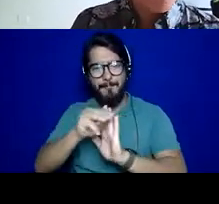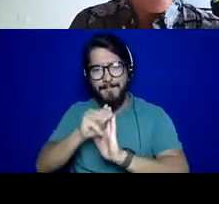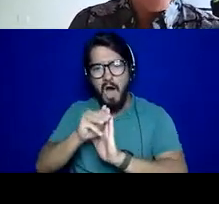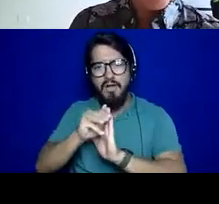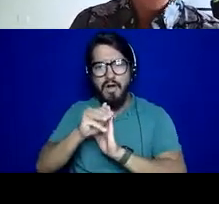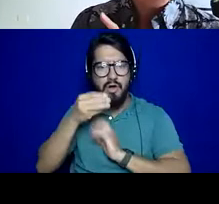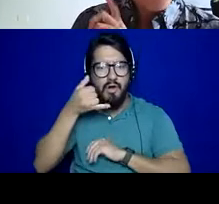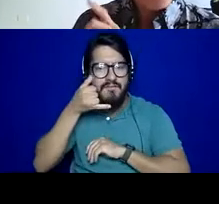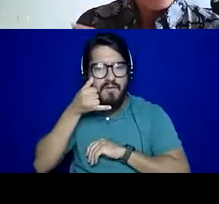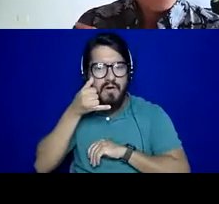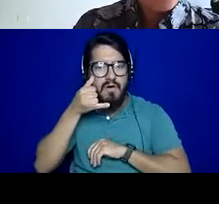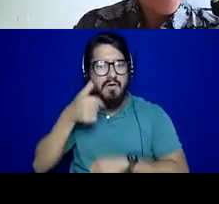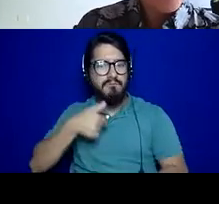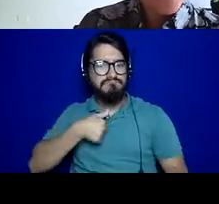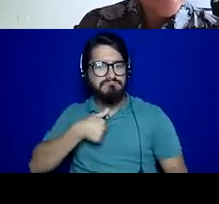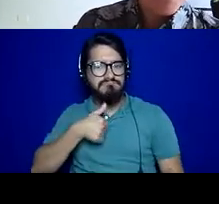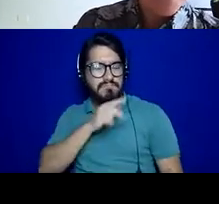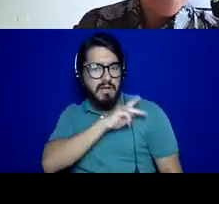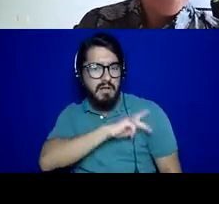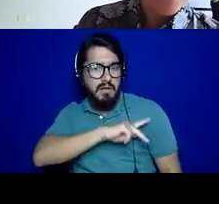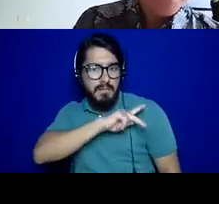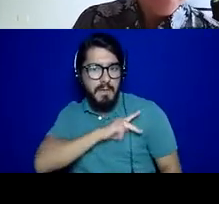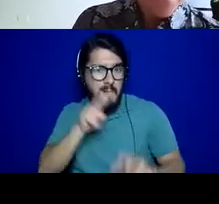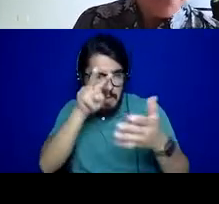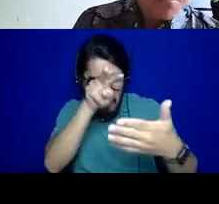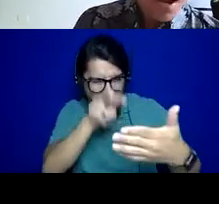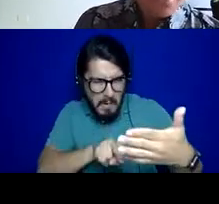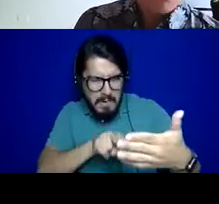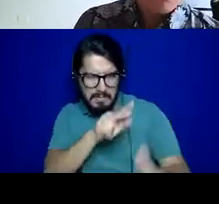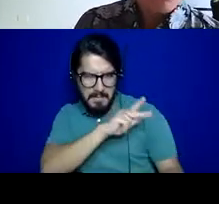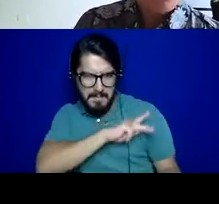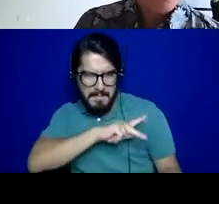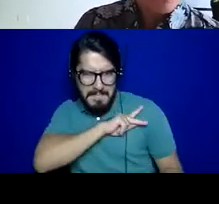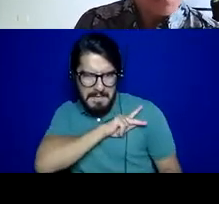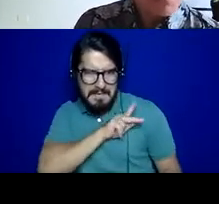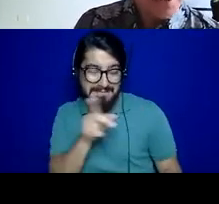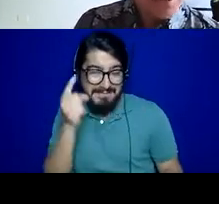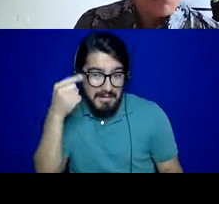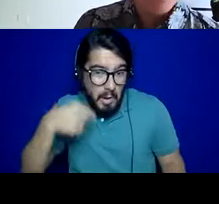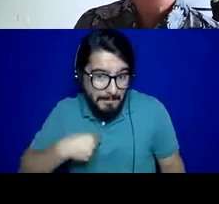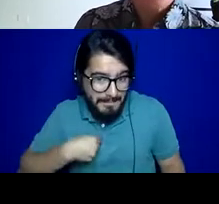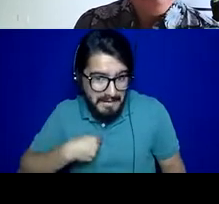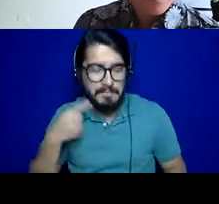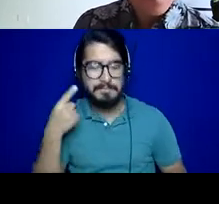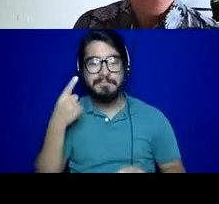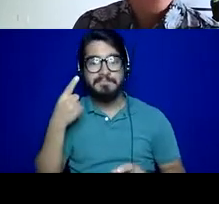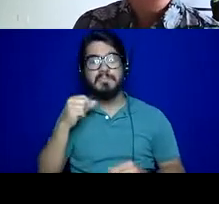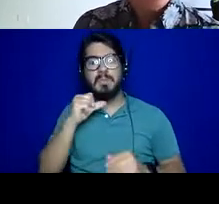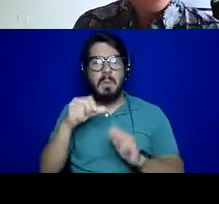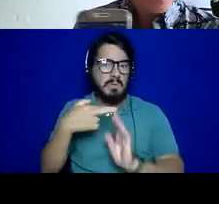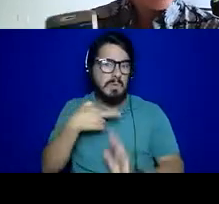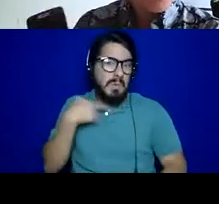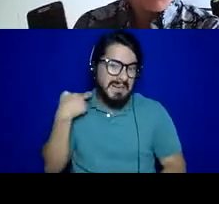most personal when I look at this metadata. I don't know that it's much of a risk to me